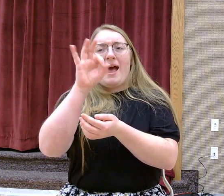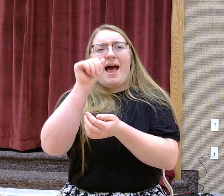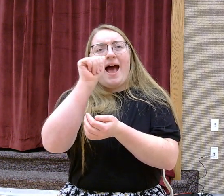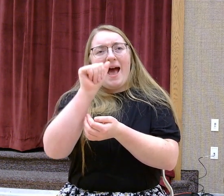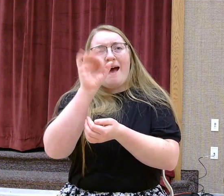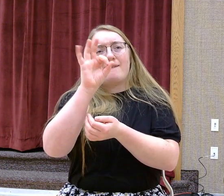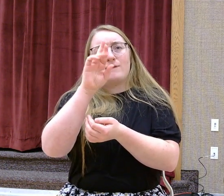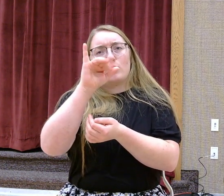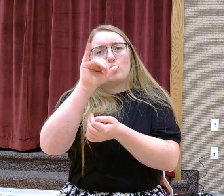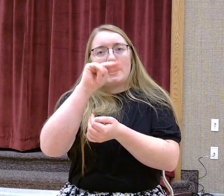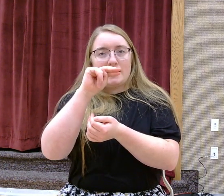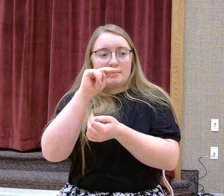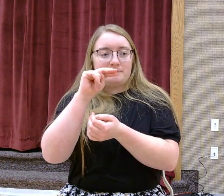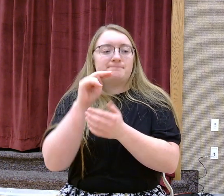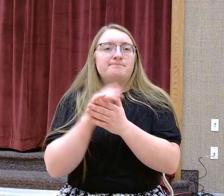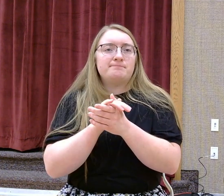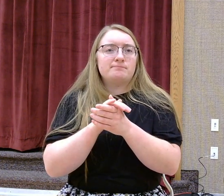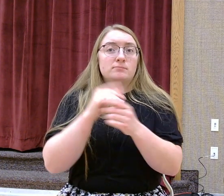about bleeding?